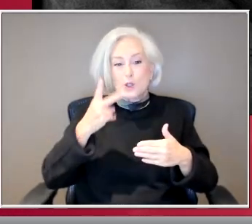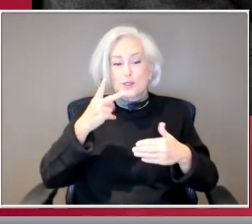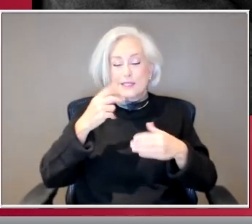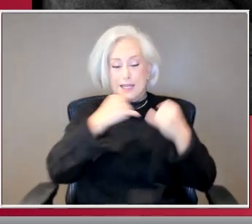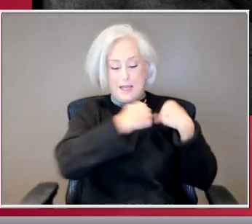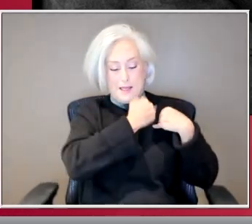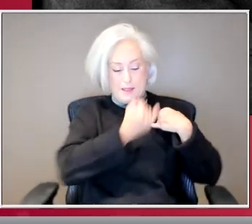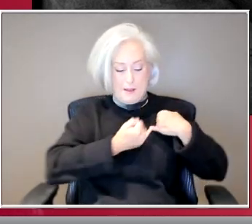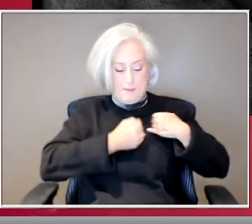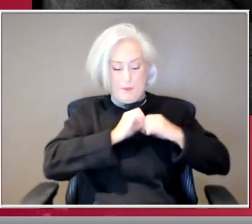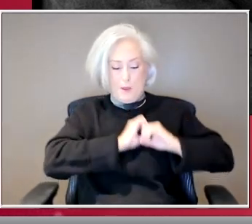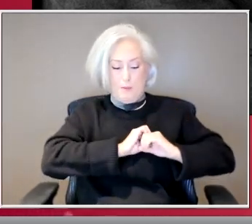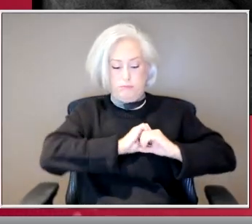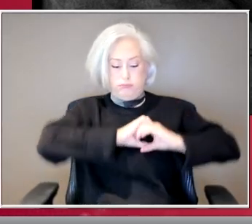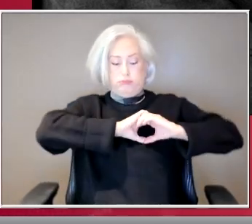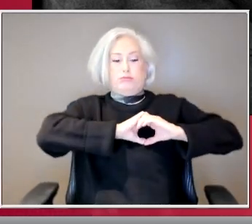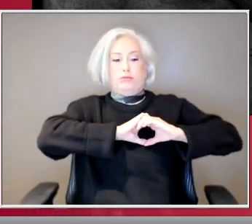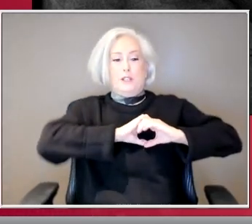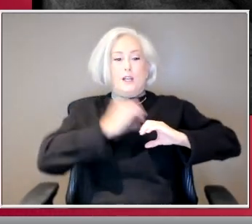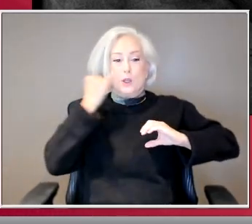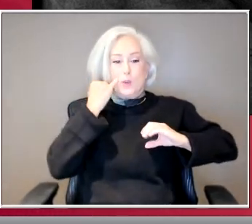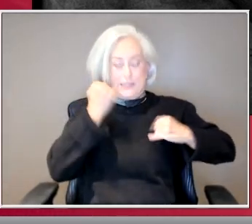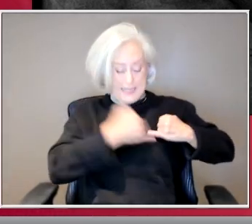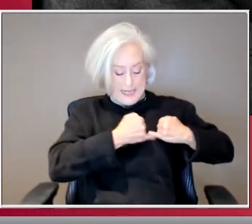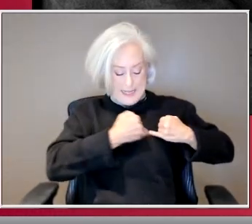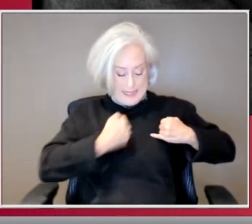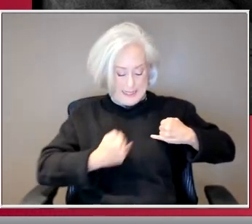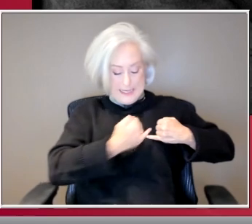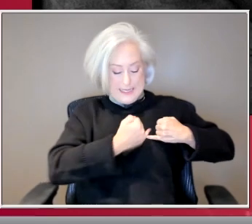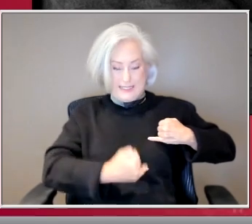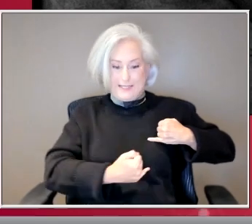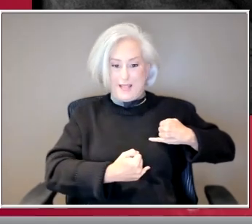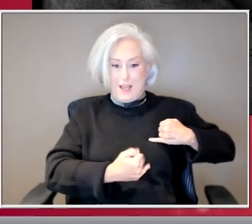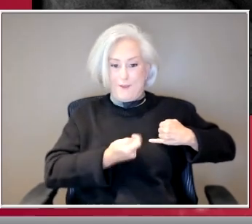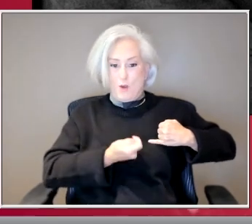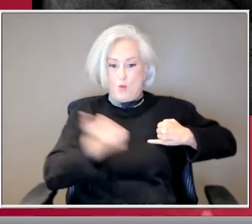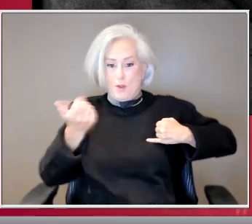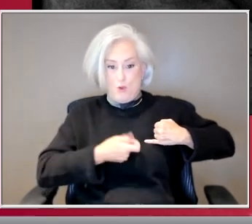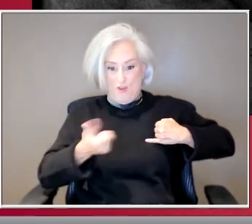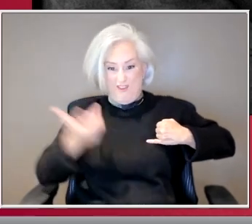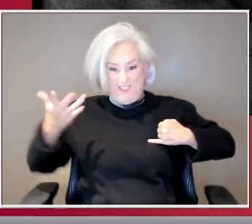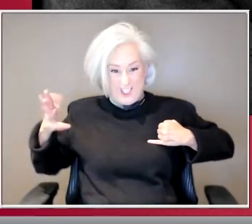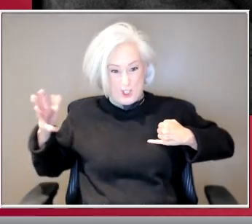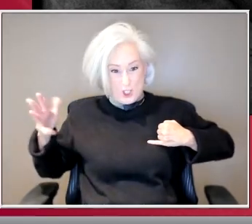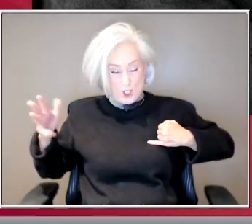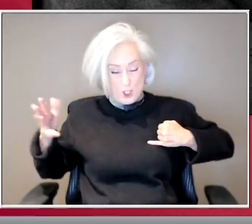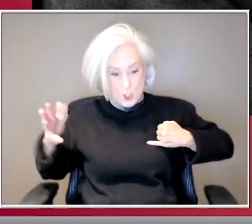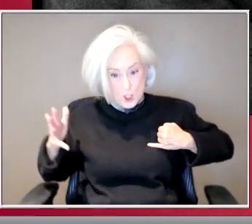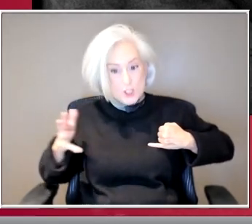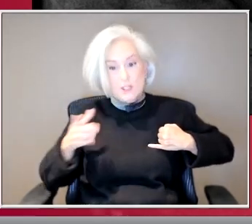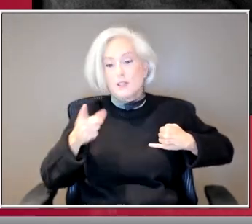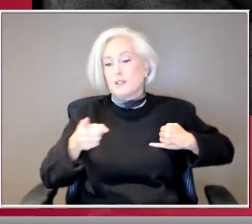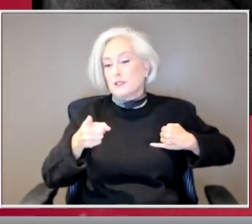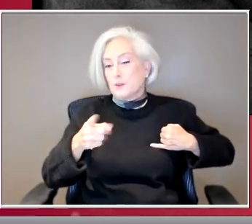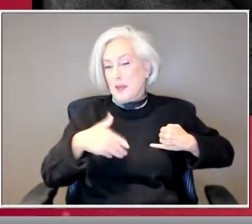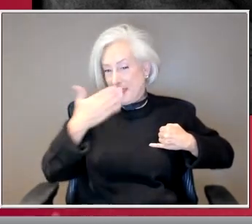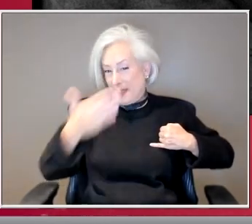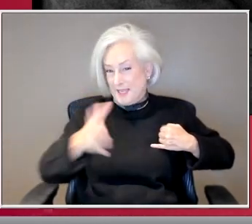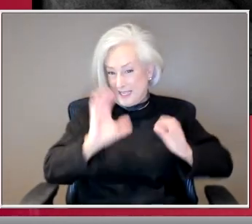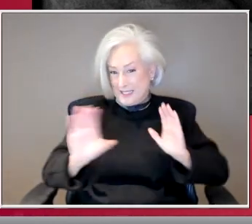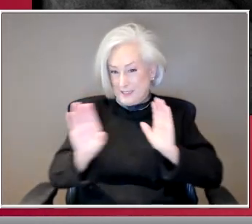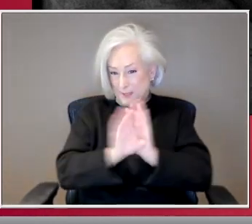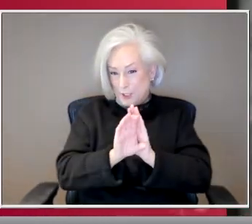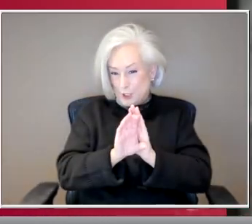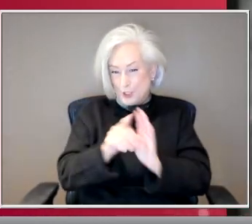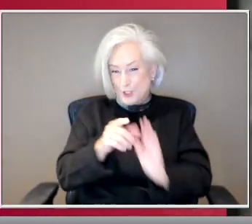the leads have been removed at this point. Yeah, I was going to say, okay. Yeah. And then if you can keep going, we may get to the end here.